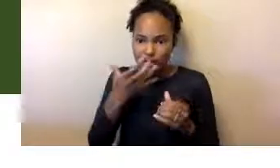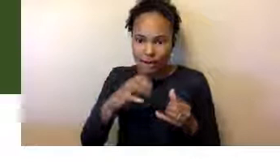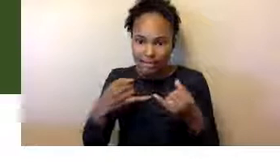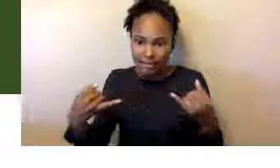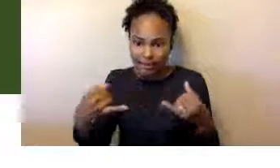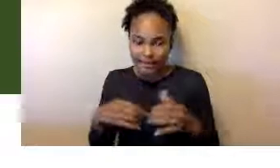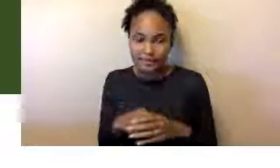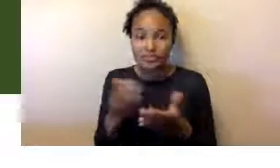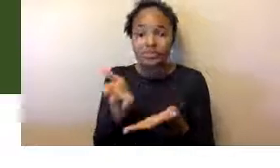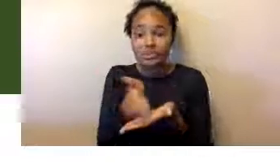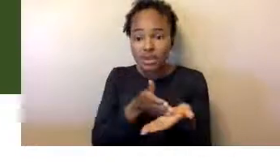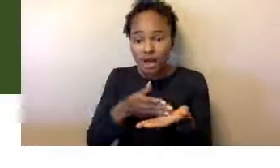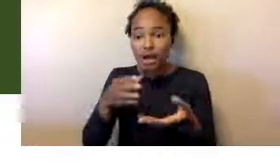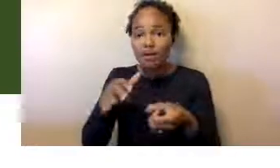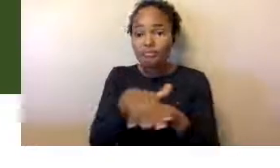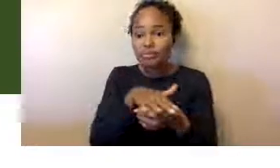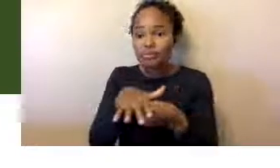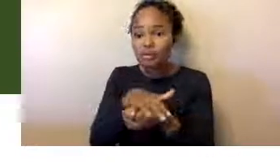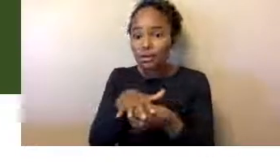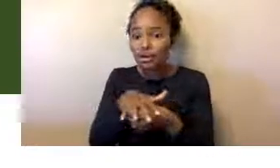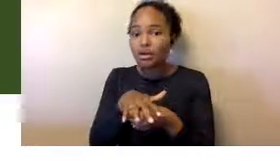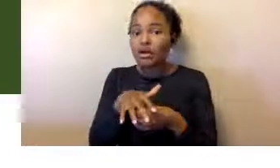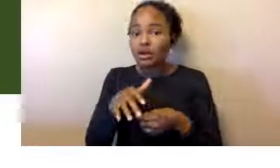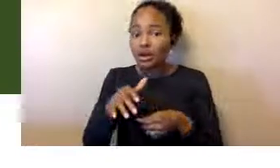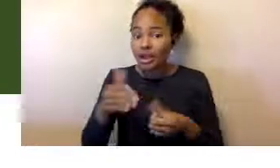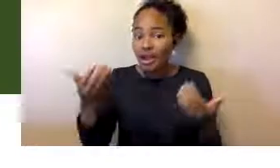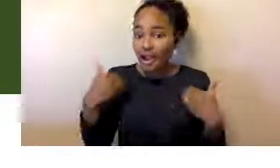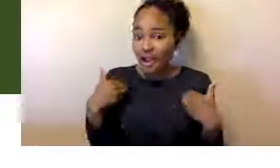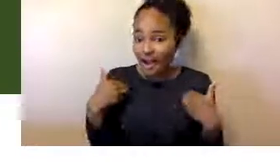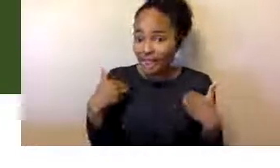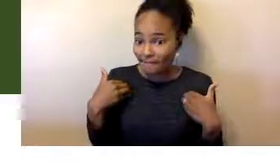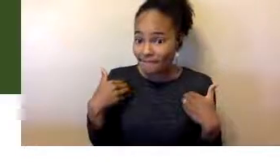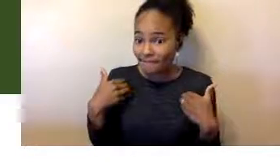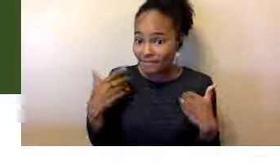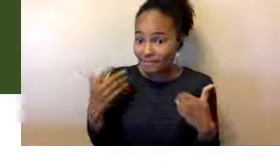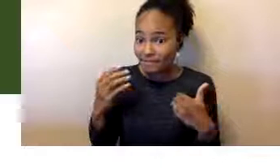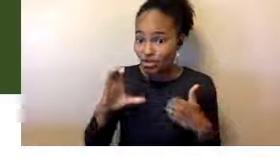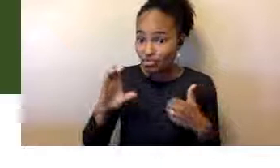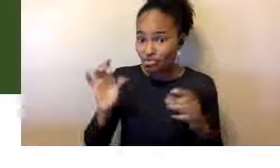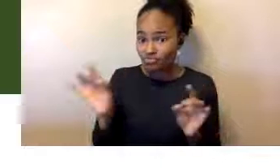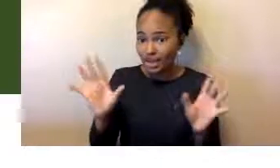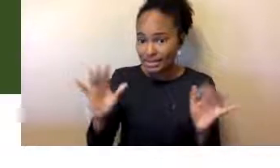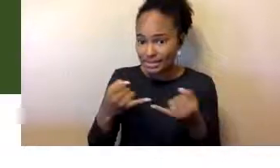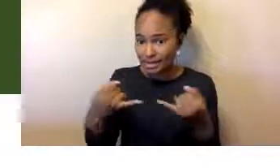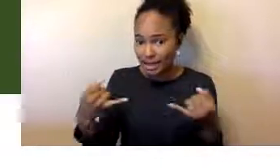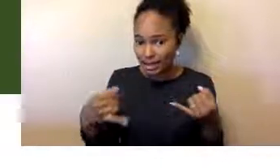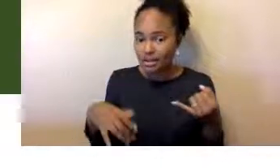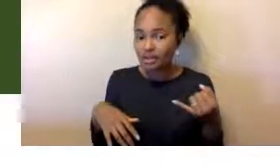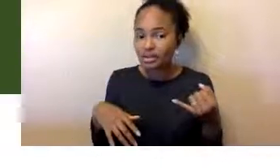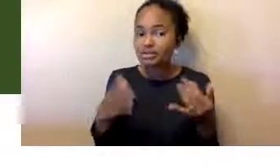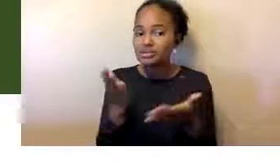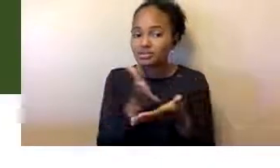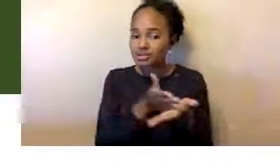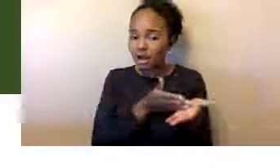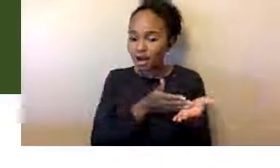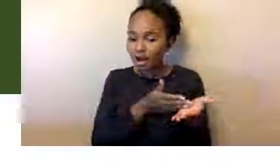jurisdictions where a crisis line or mobile crisis services are available, persons with mental illness are often